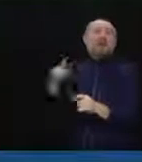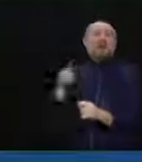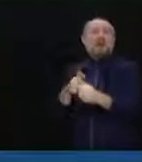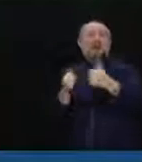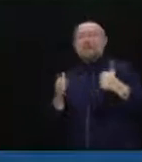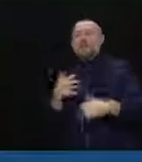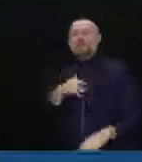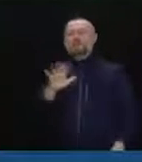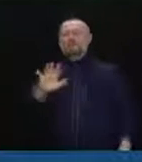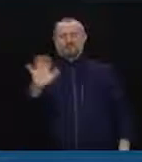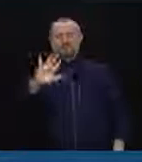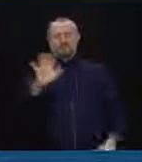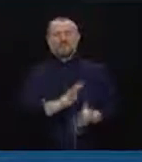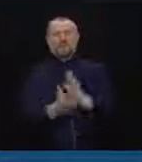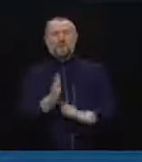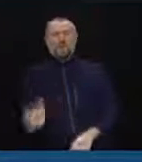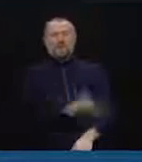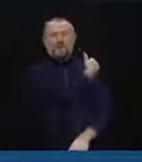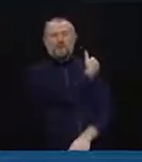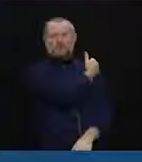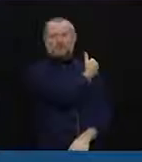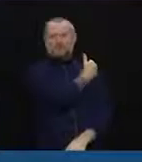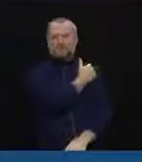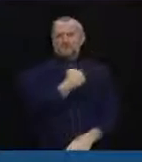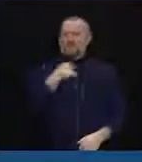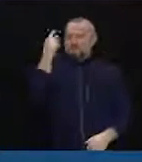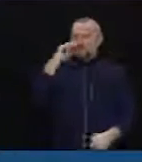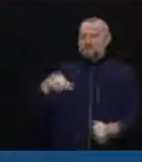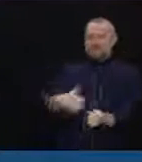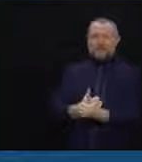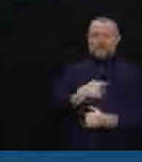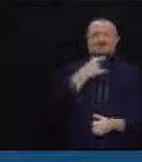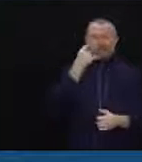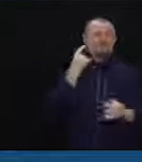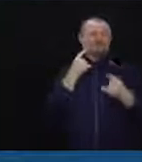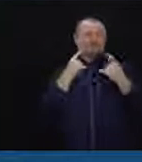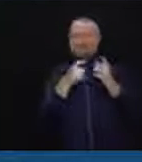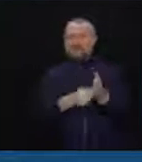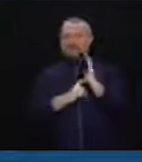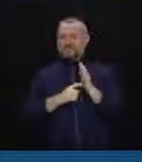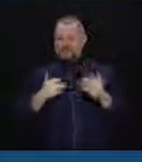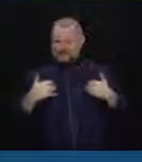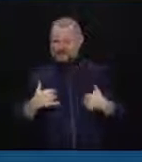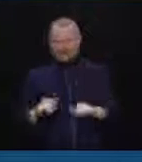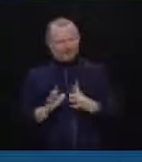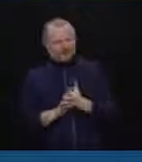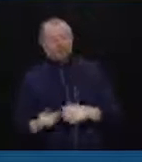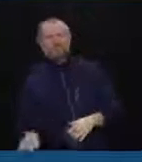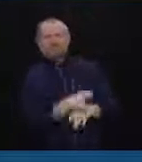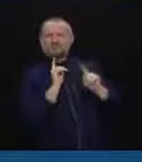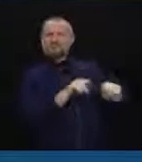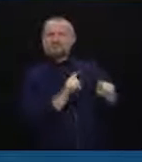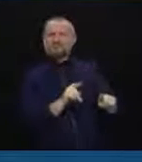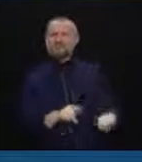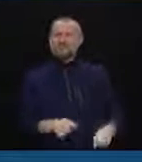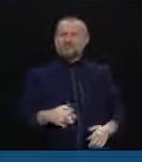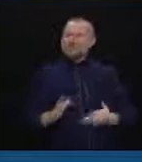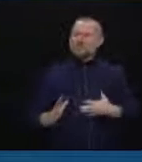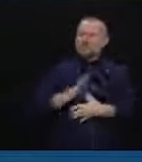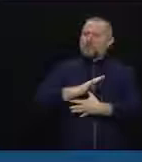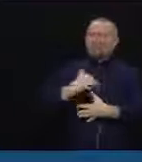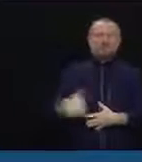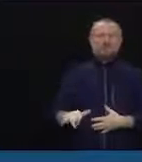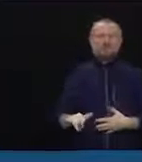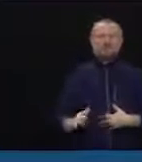mask mandate. So keeping kids safe, keeping them in school. That's still a priority. You know, it was just over the